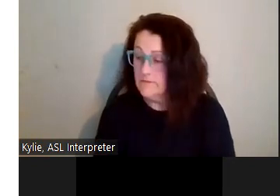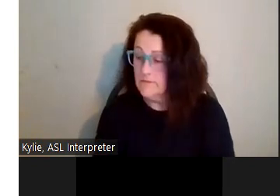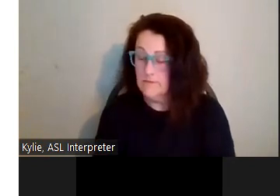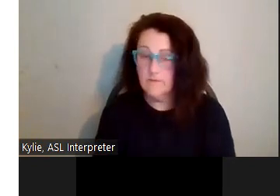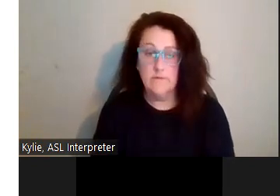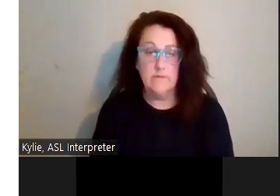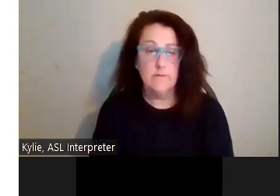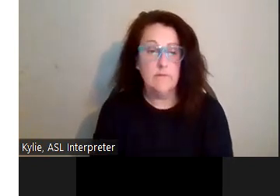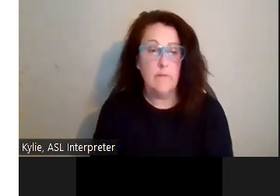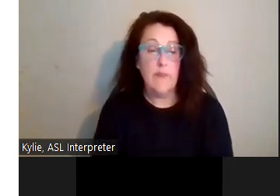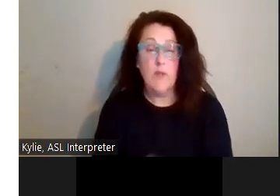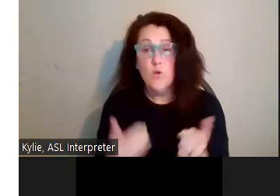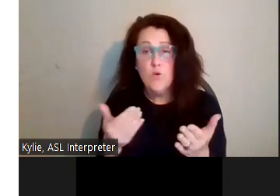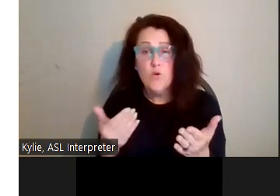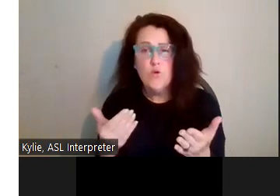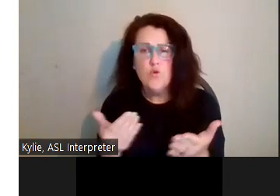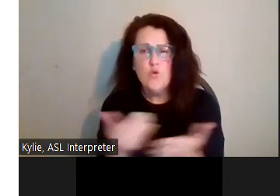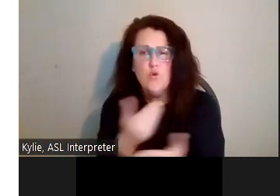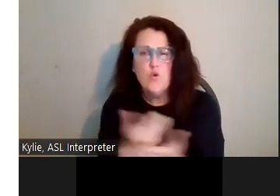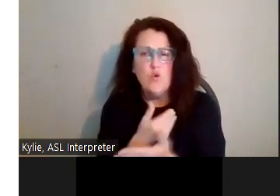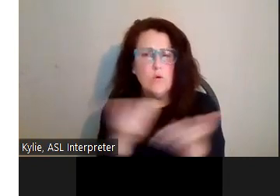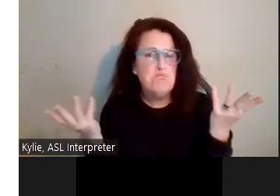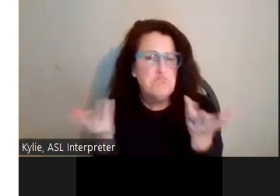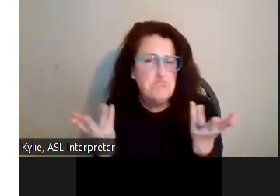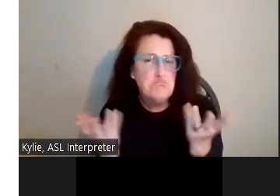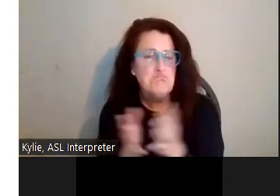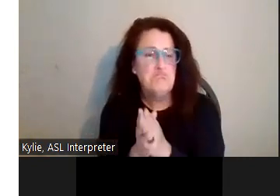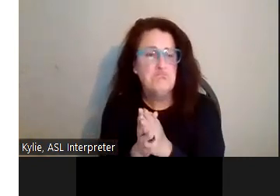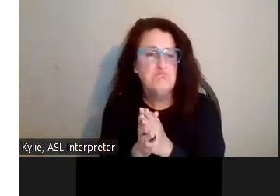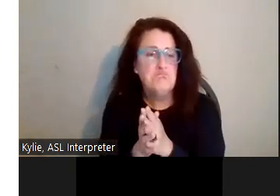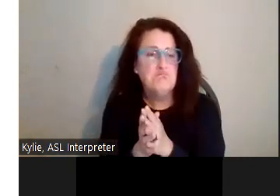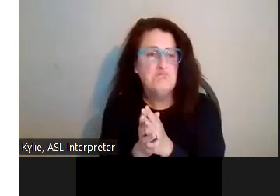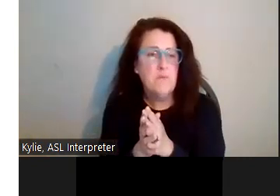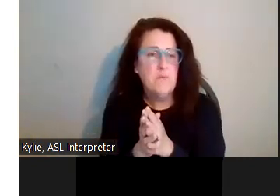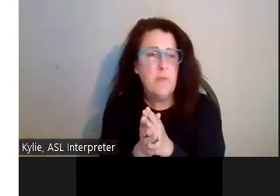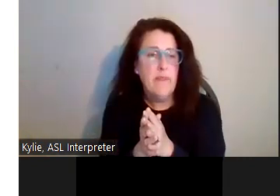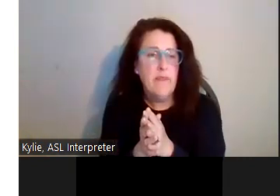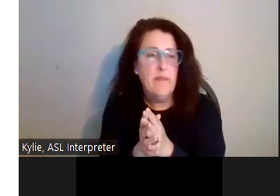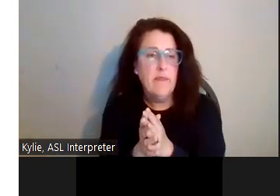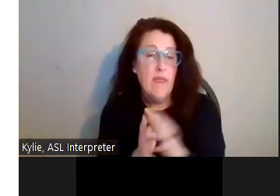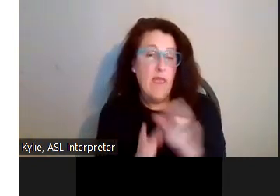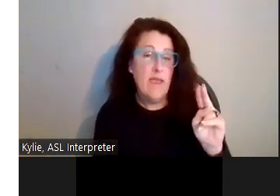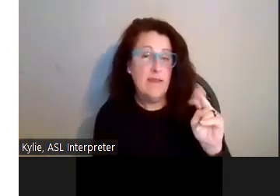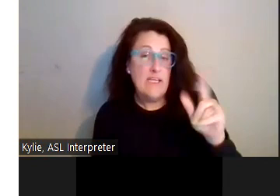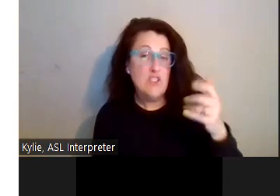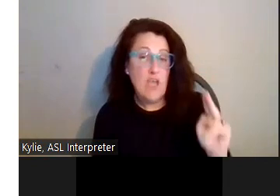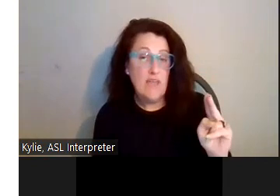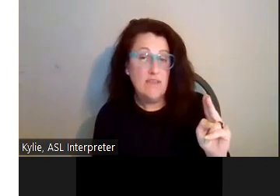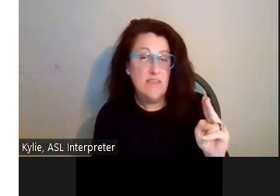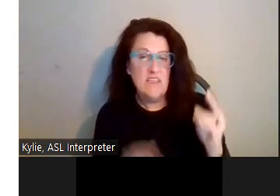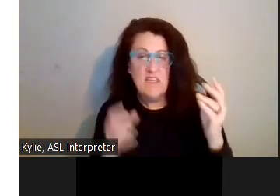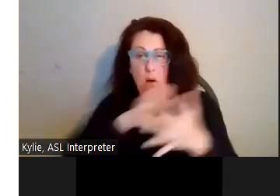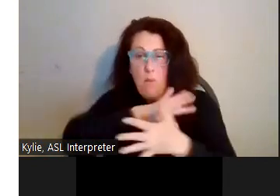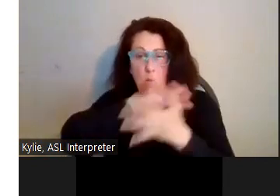So what are these new things I keep talking about? Well, in NextGen Careers, we have a